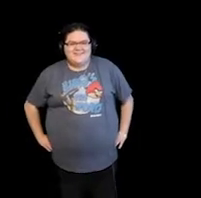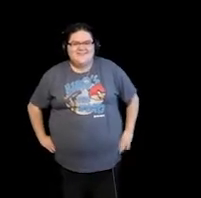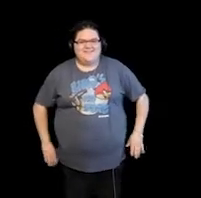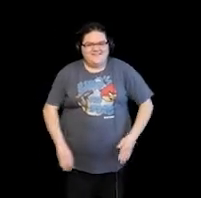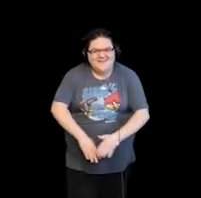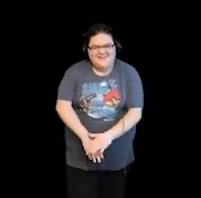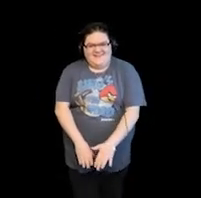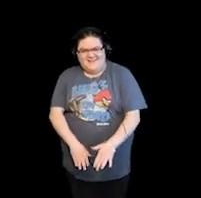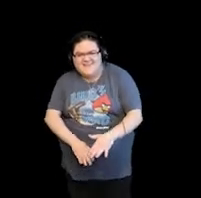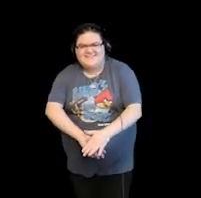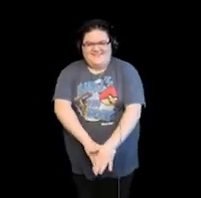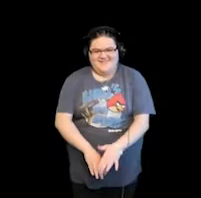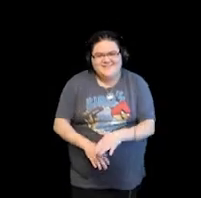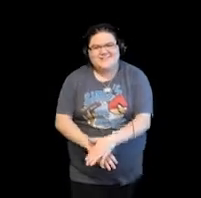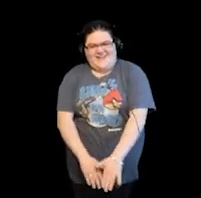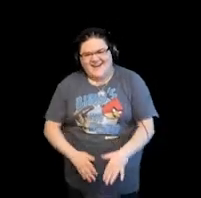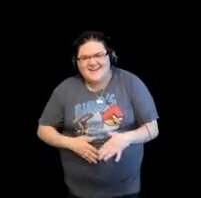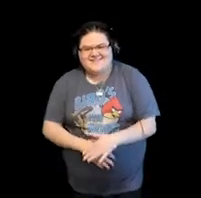though. Yo, look at me.